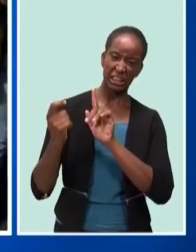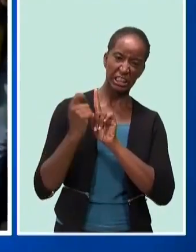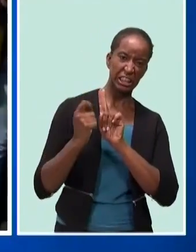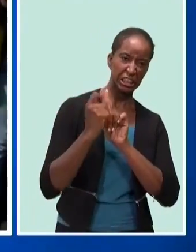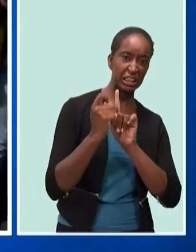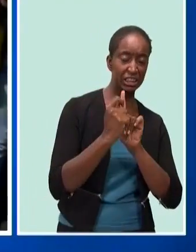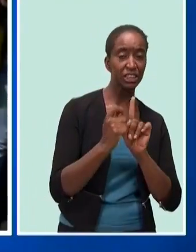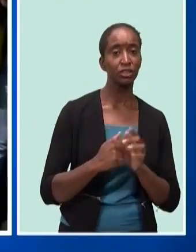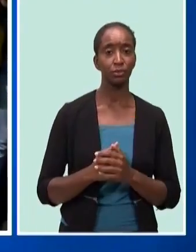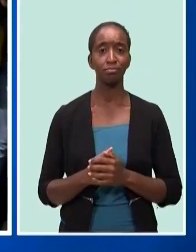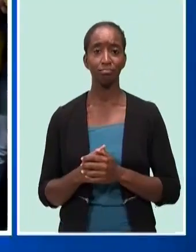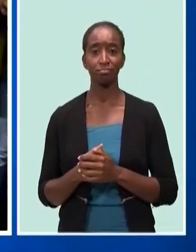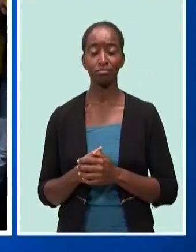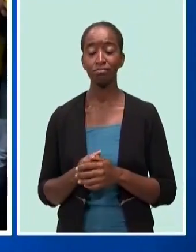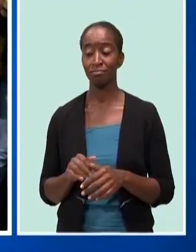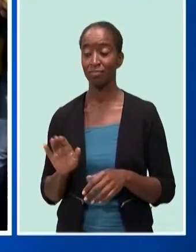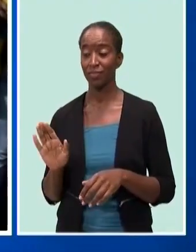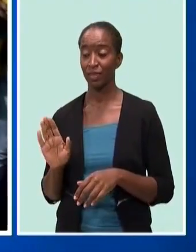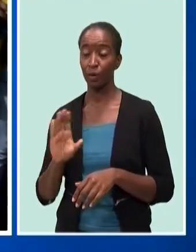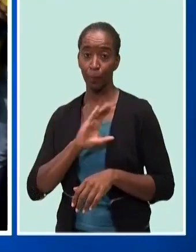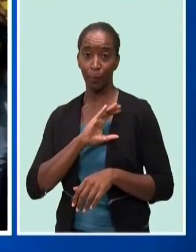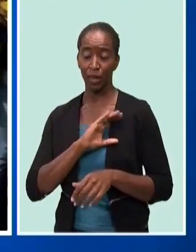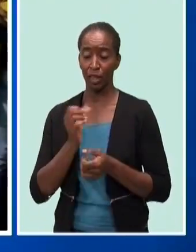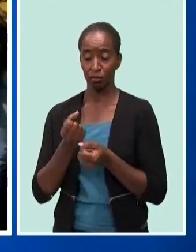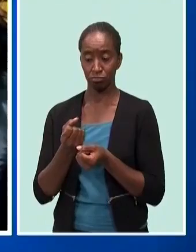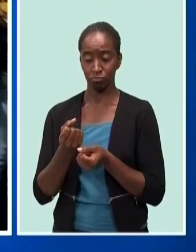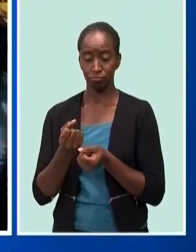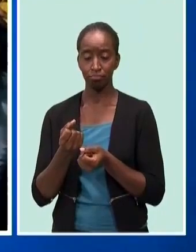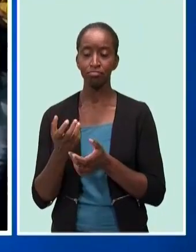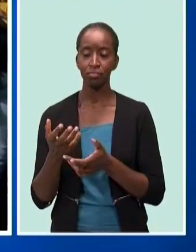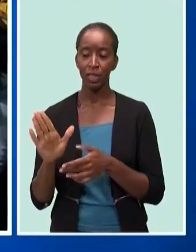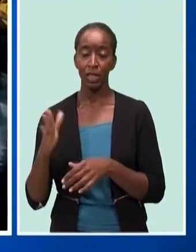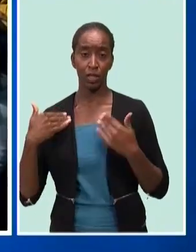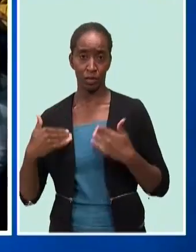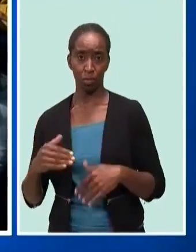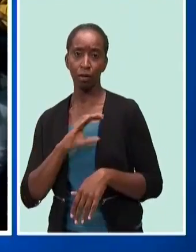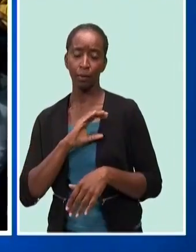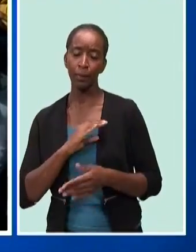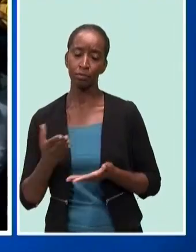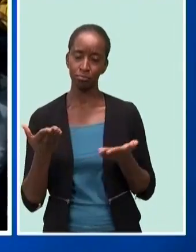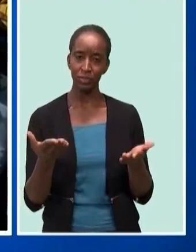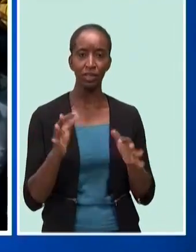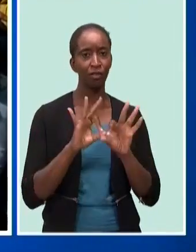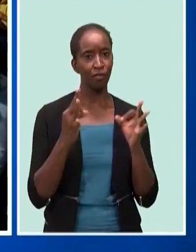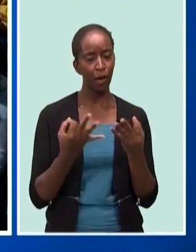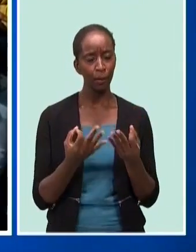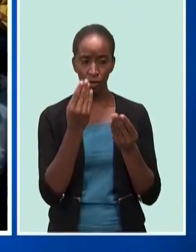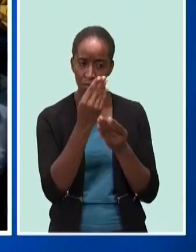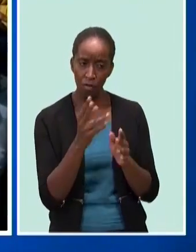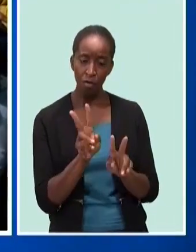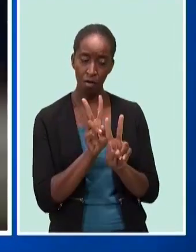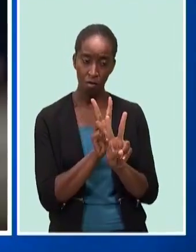dark past. This is an unacceptable development and must be investigated in a transparent, time-bound manner.